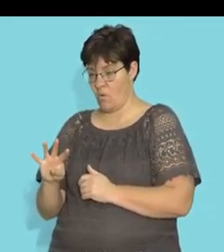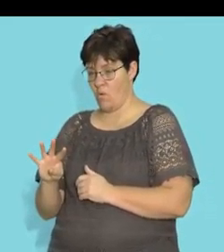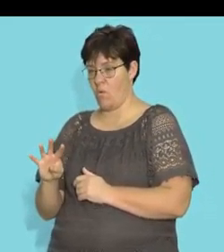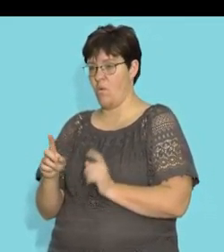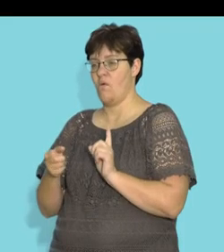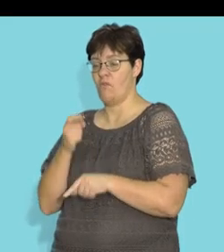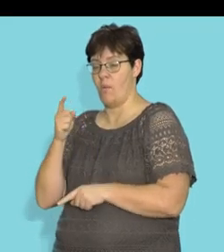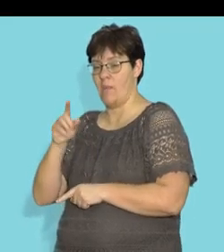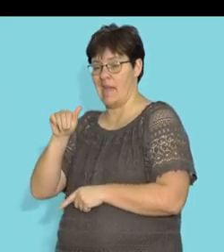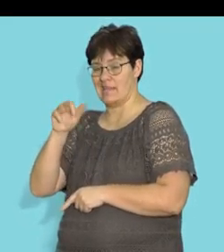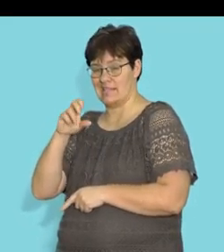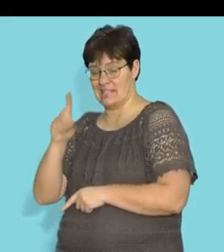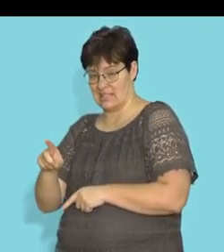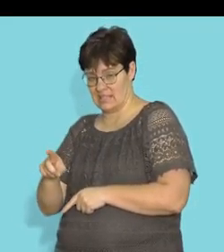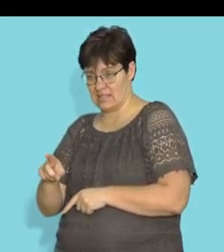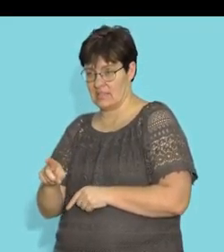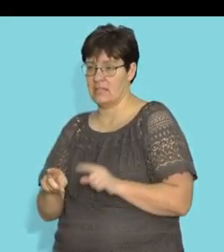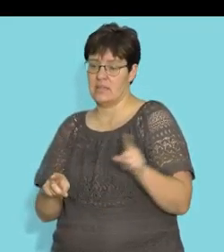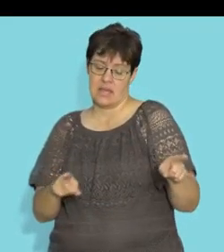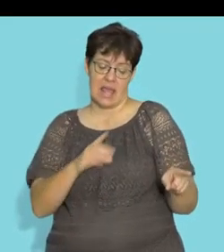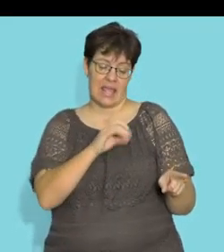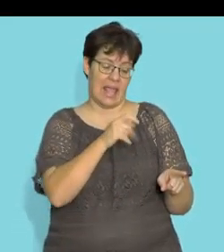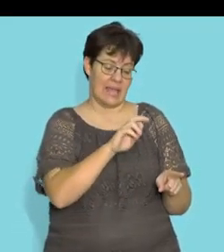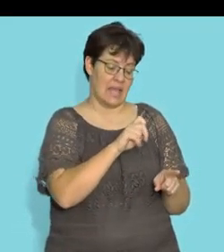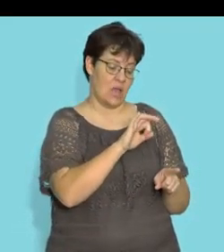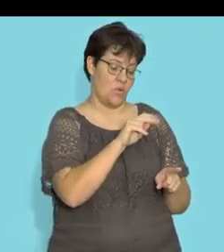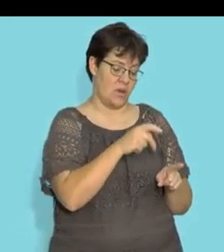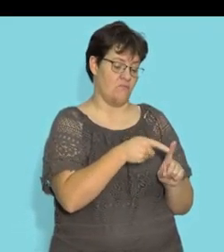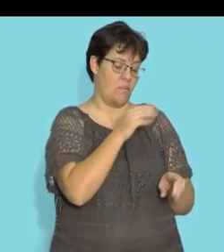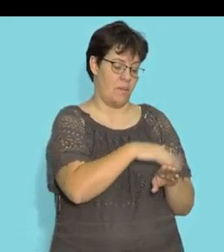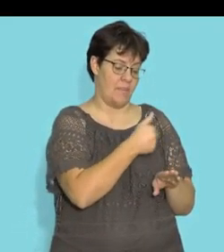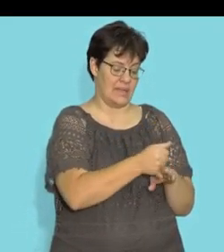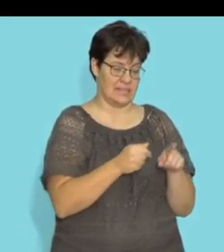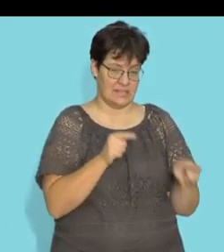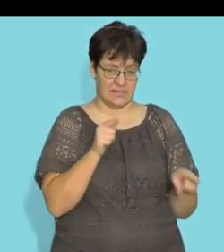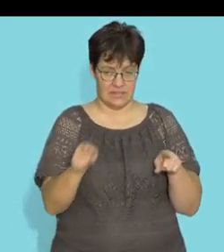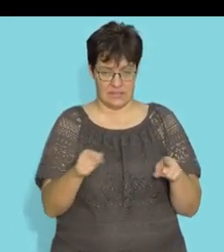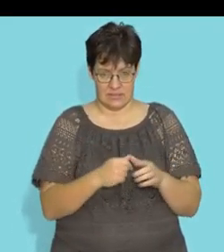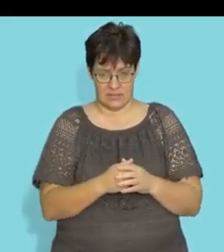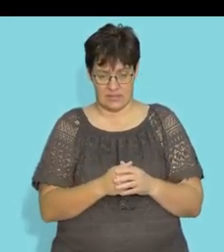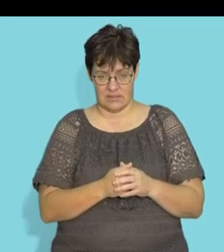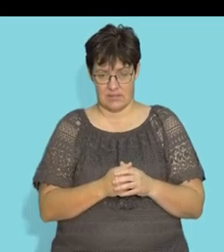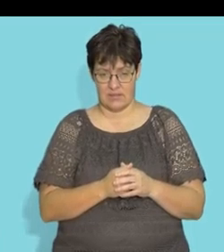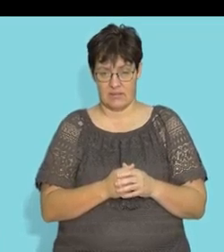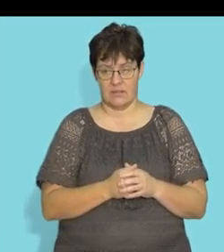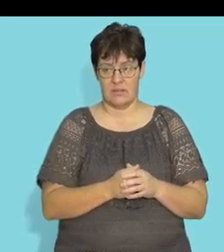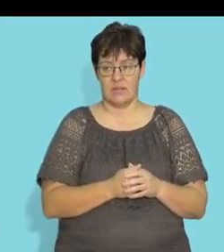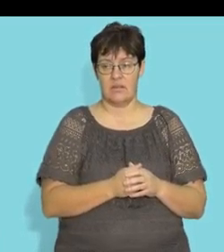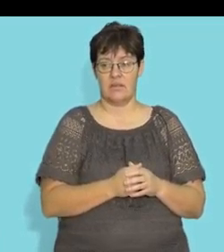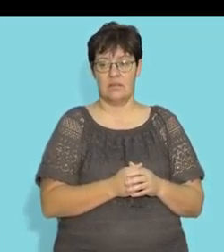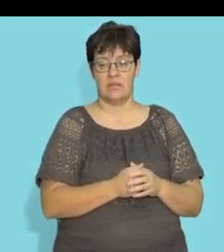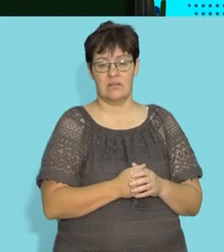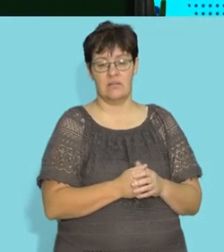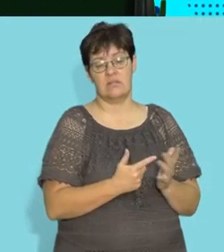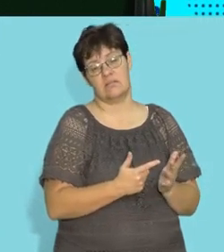at is, if this child is sodium sulfate, who's the mom and the dad? Then I would